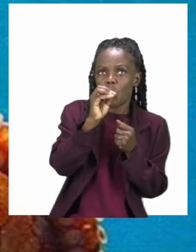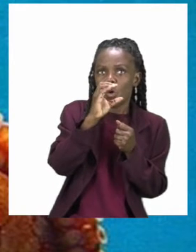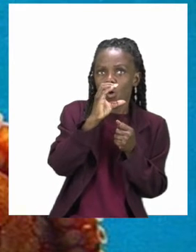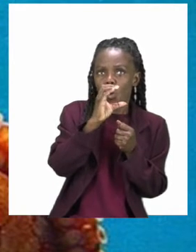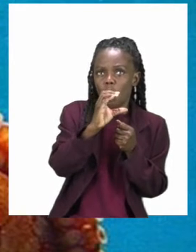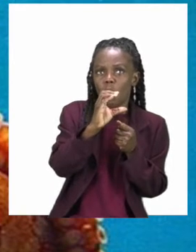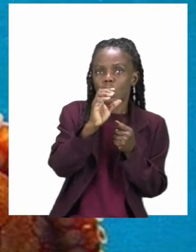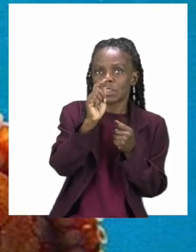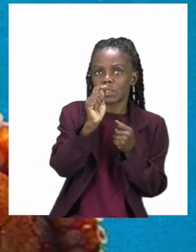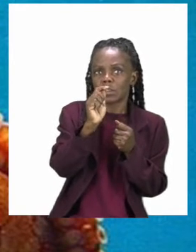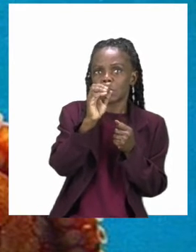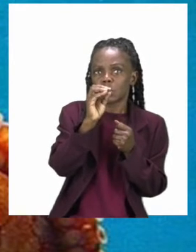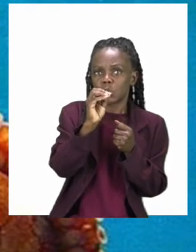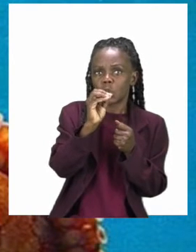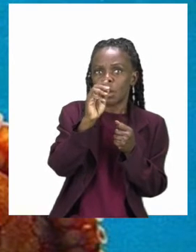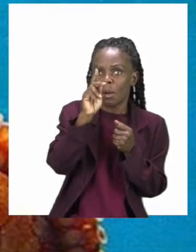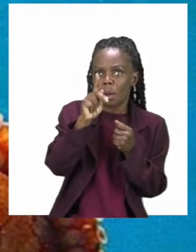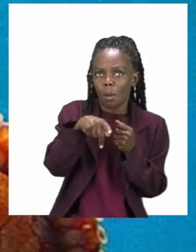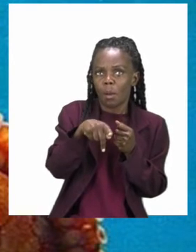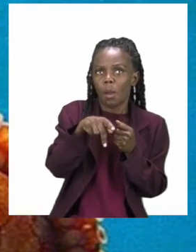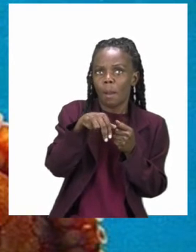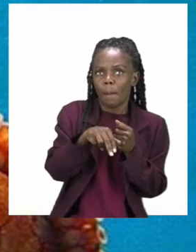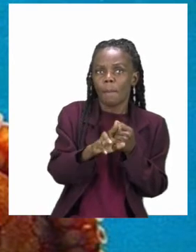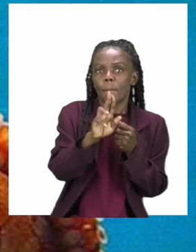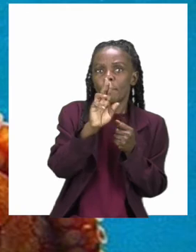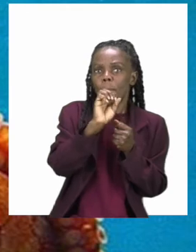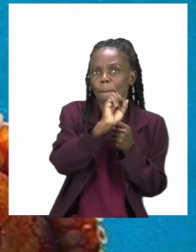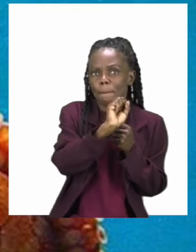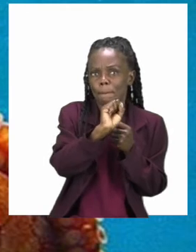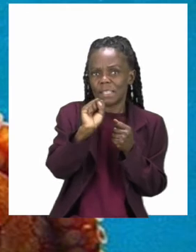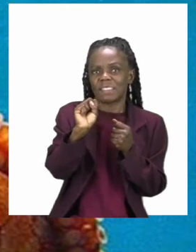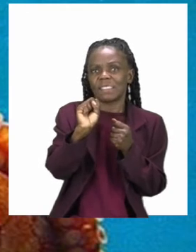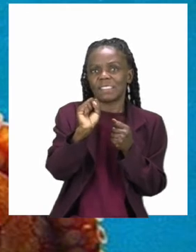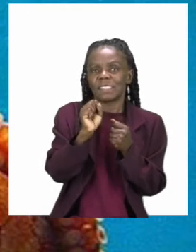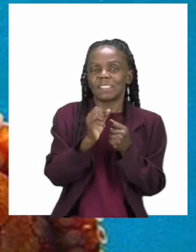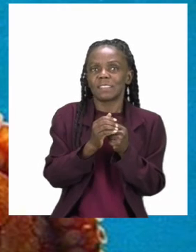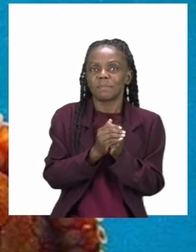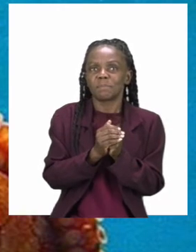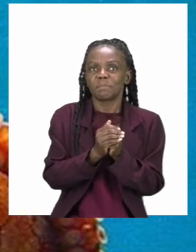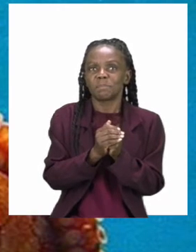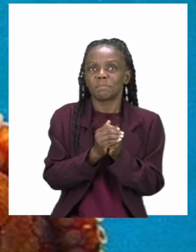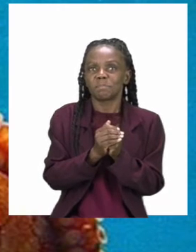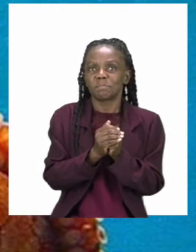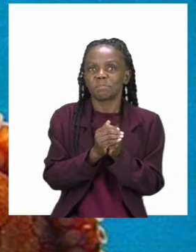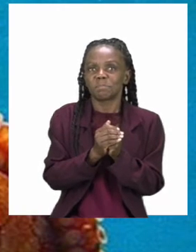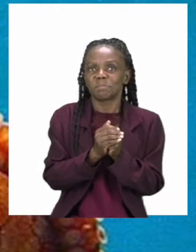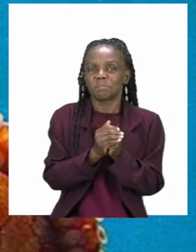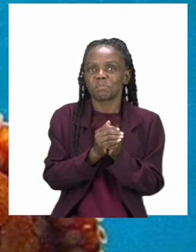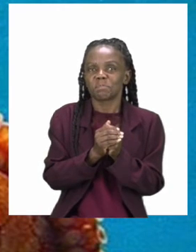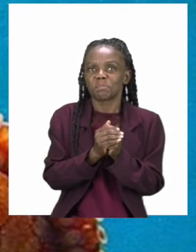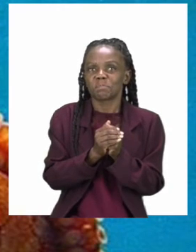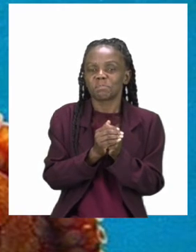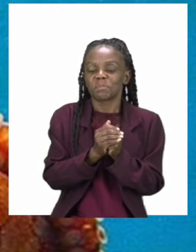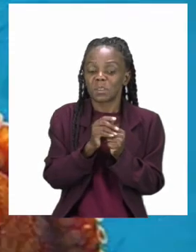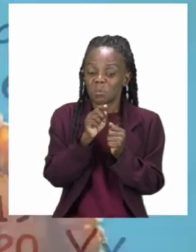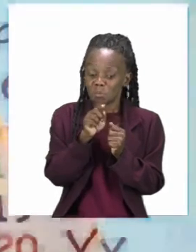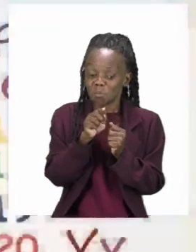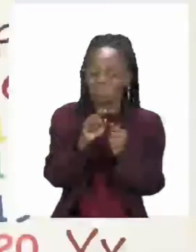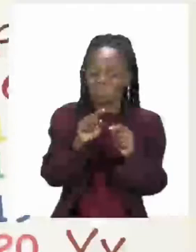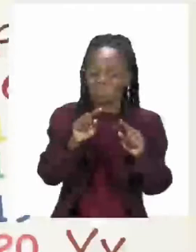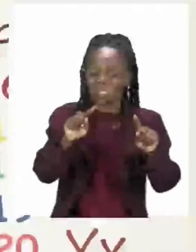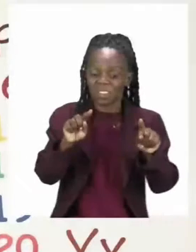info@kickstart.nam.com. So now we're going to head over to Zoey and Zacky because we can't wait to hear what they have to say. But So, before we go, we'll